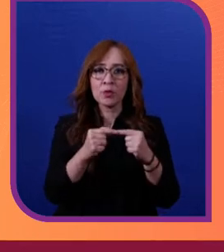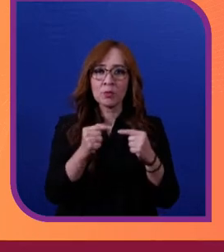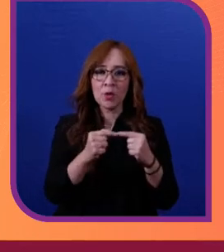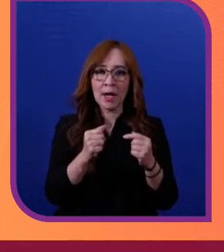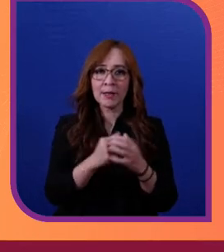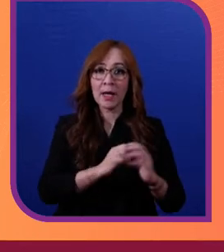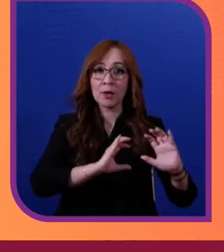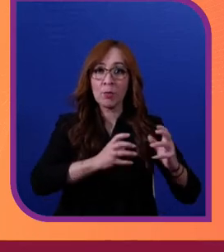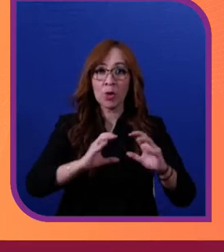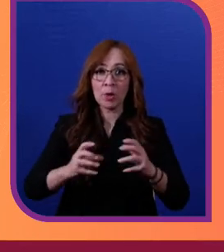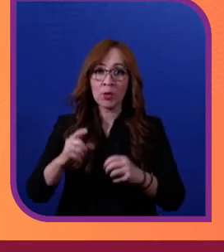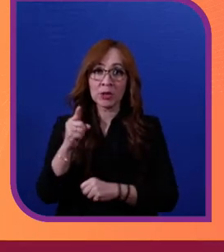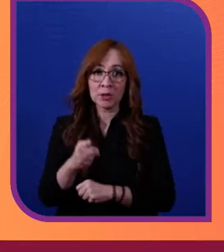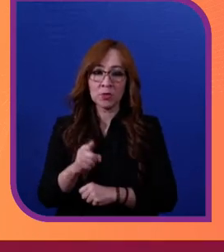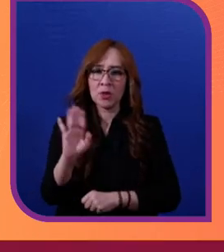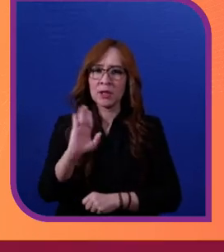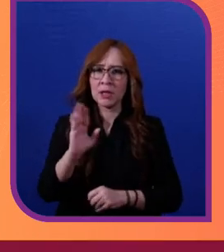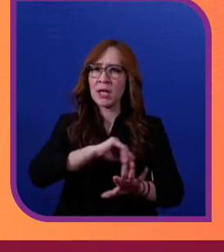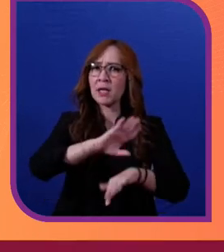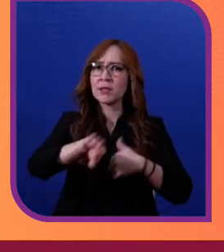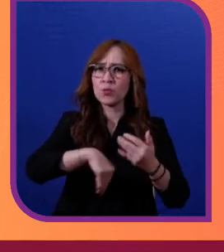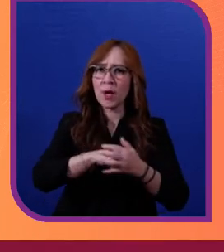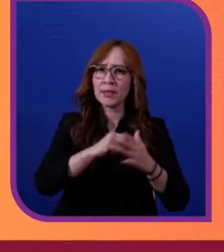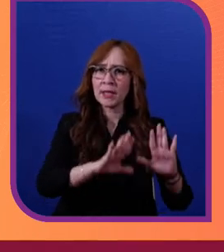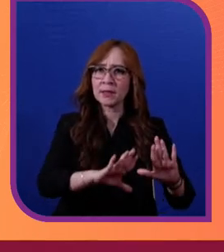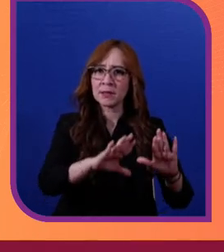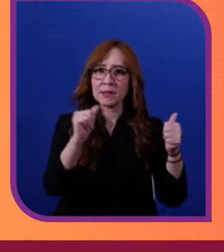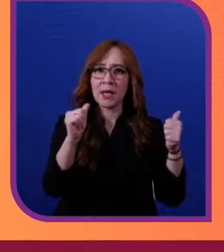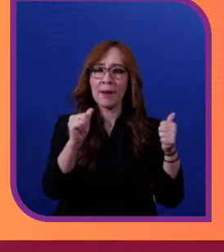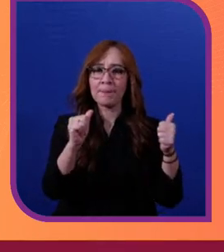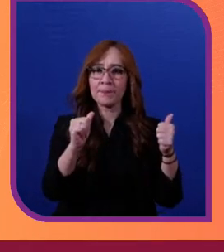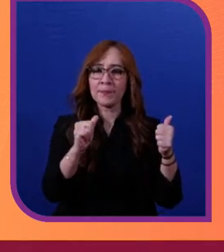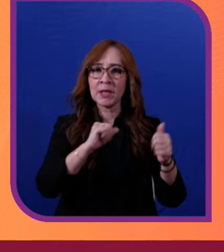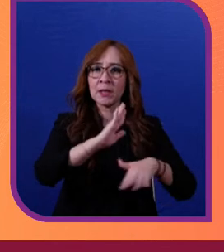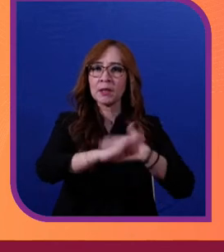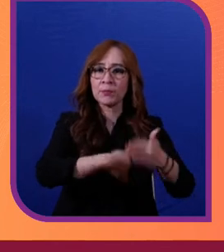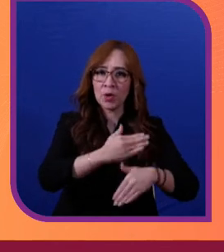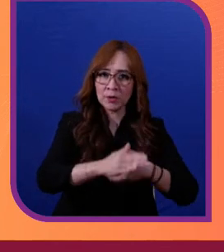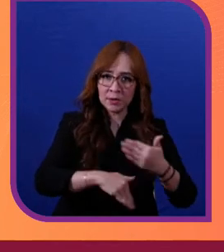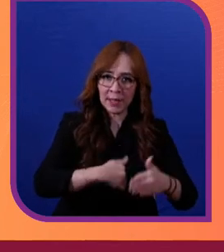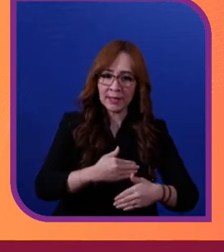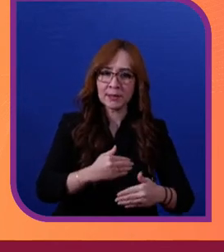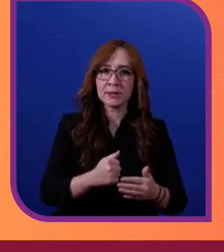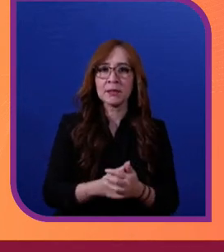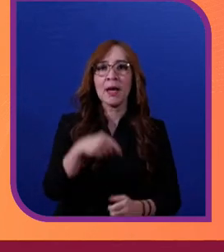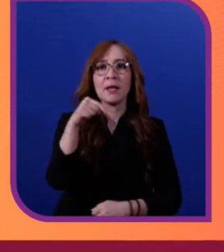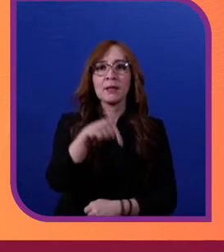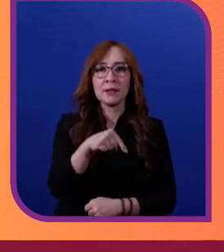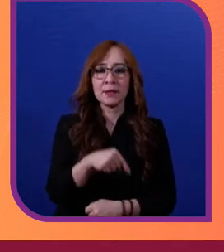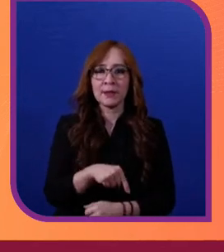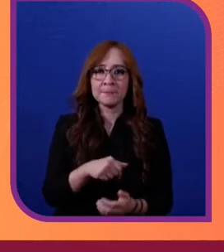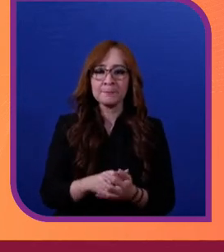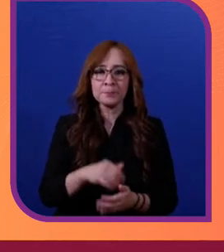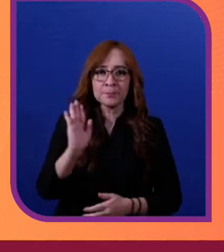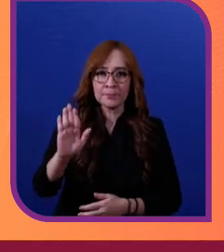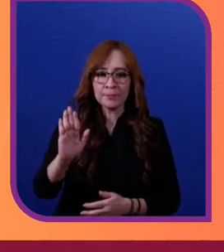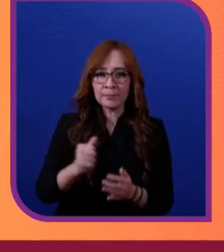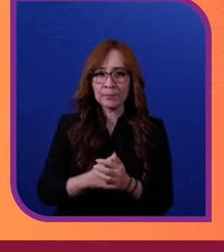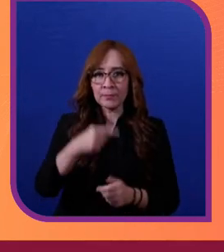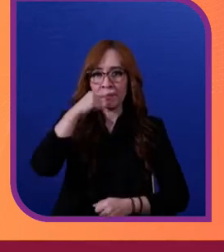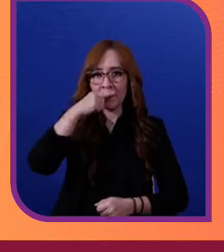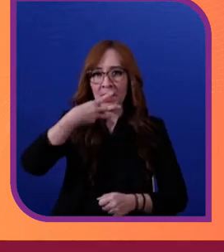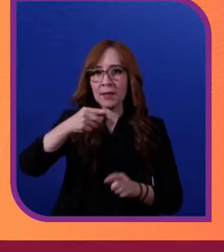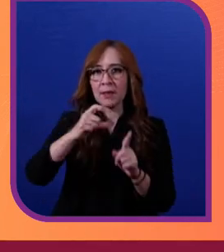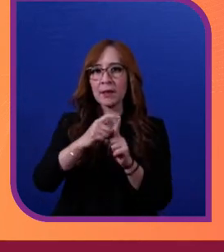e-sbn ready to be implemented with is a thing letter publik faidzin can a sermon about this but